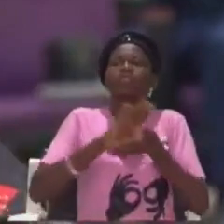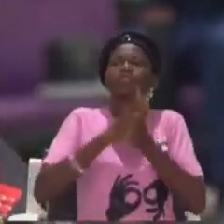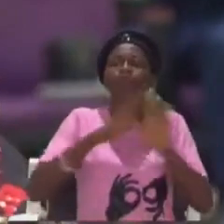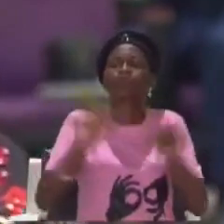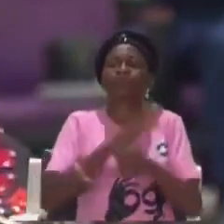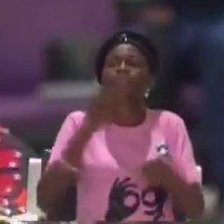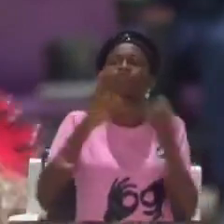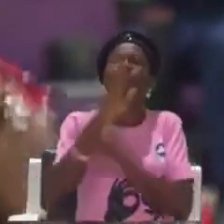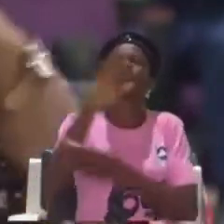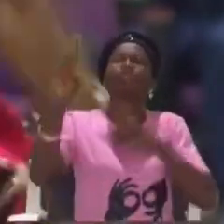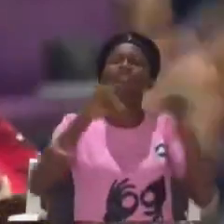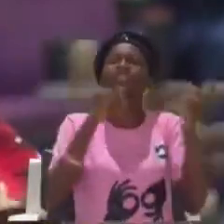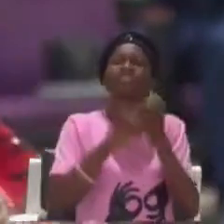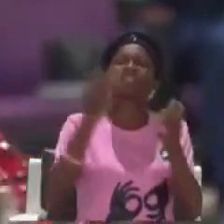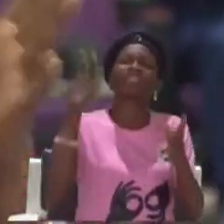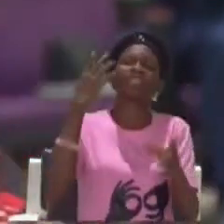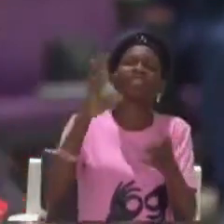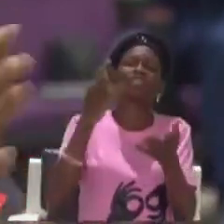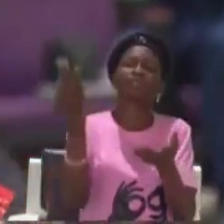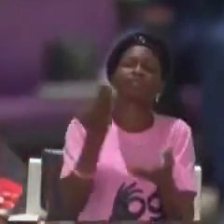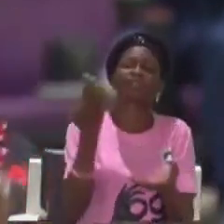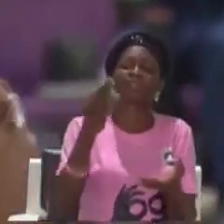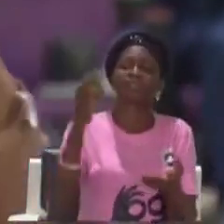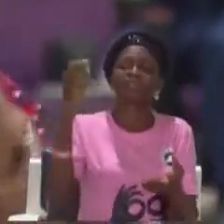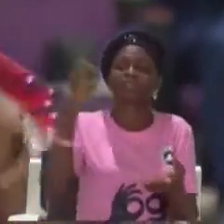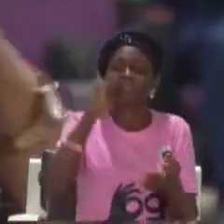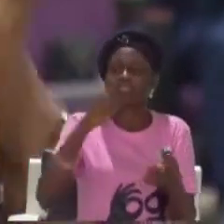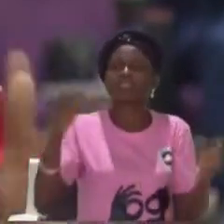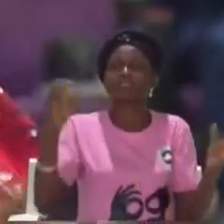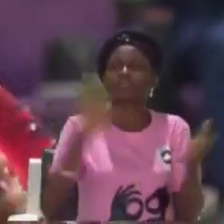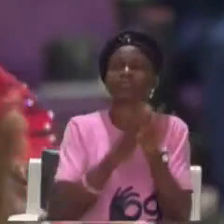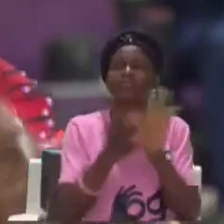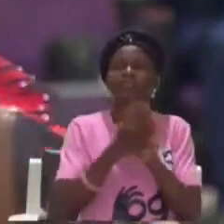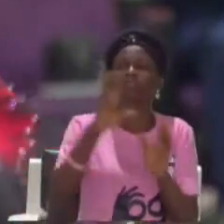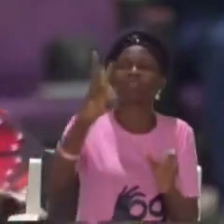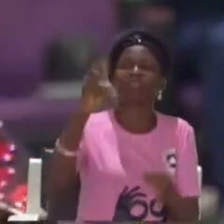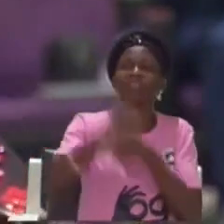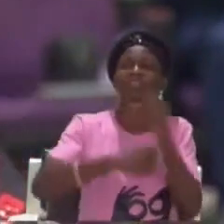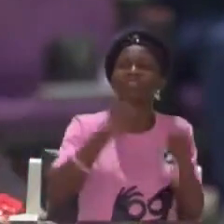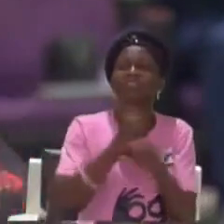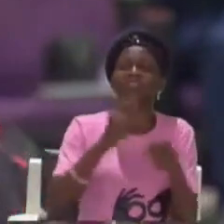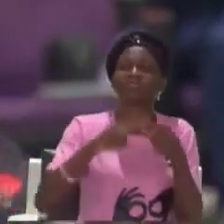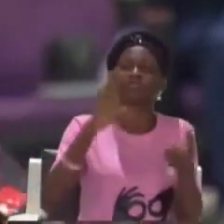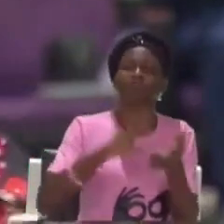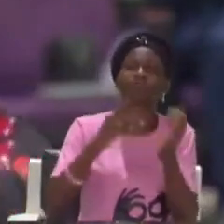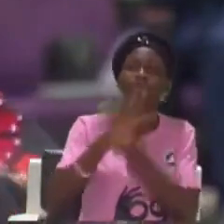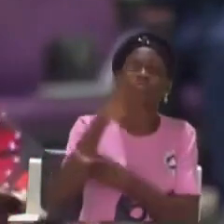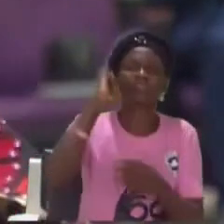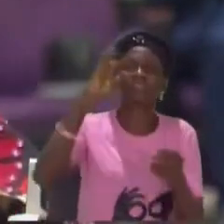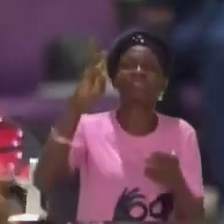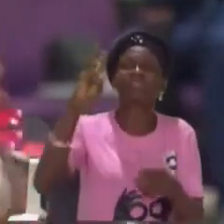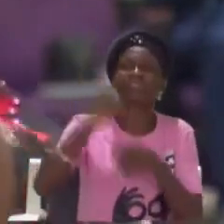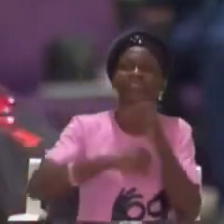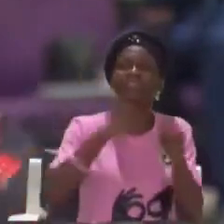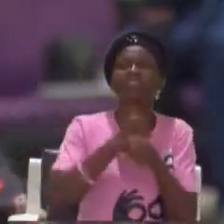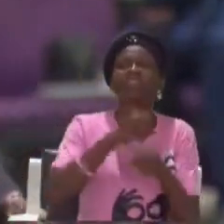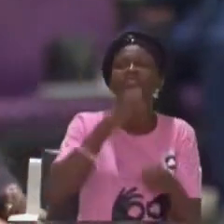I clocked 60 that some of my siblings was unable to do. To the glory of God, I'm 60 years